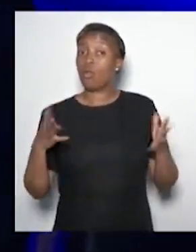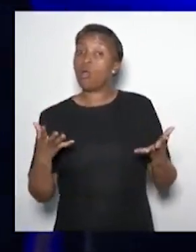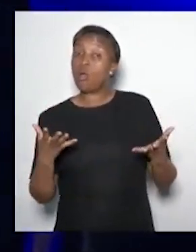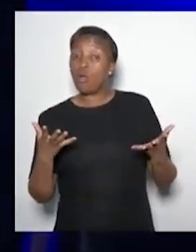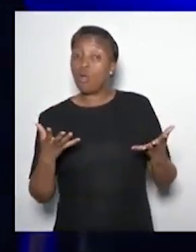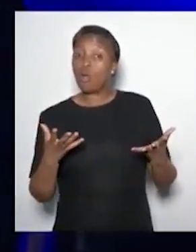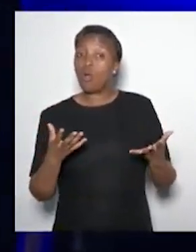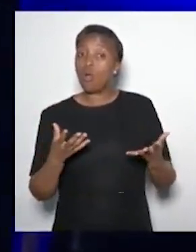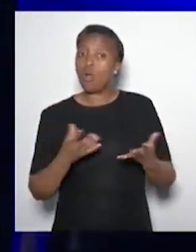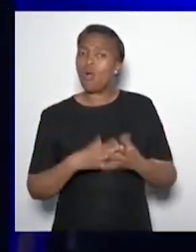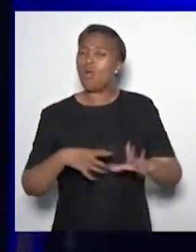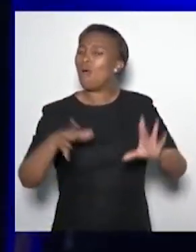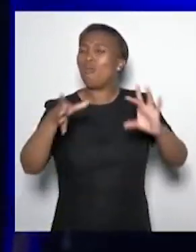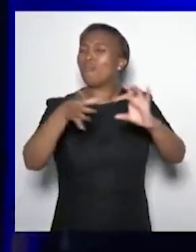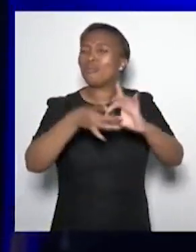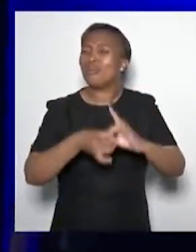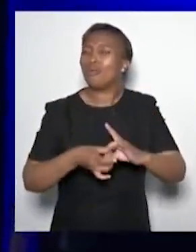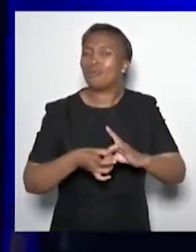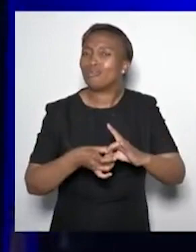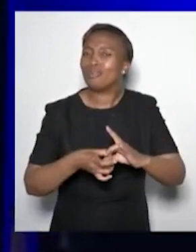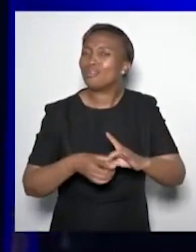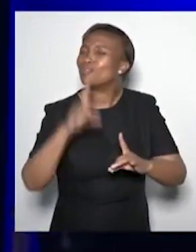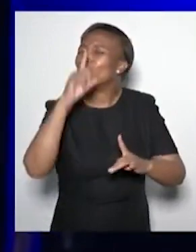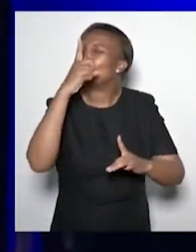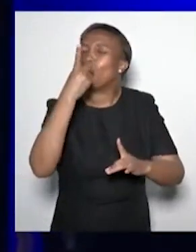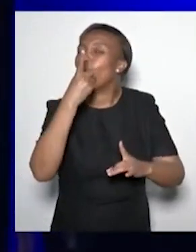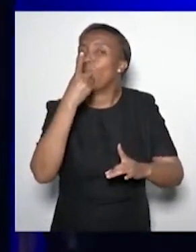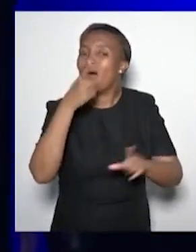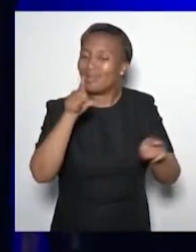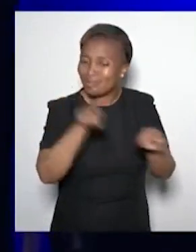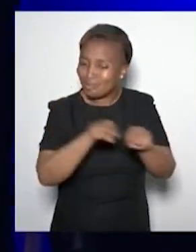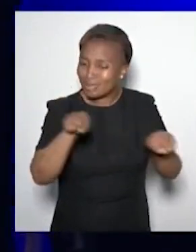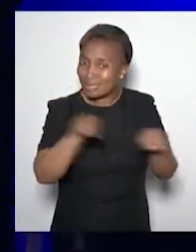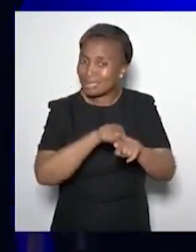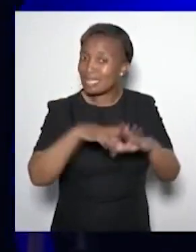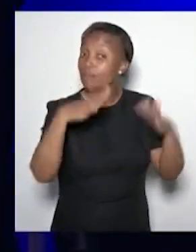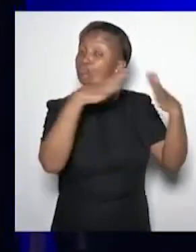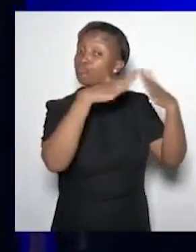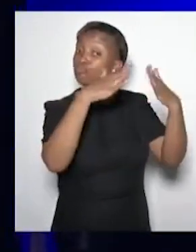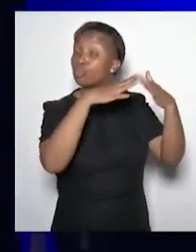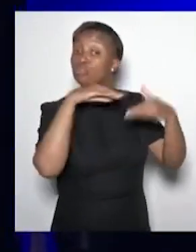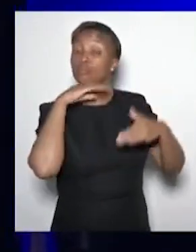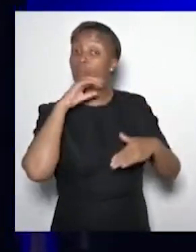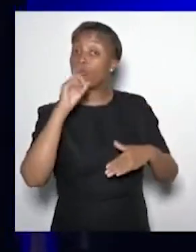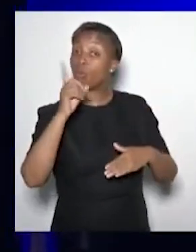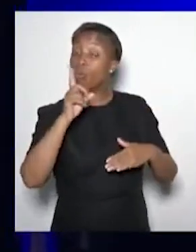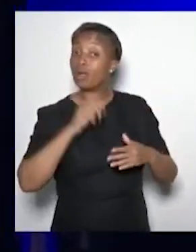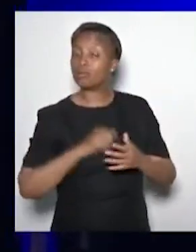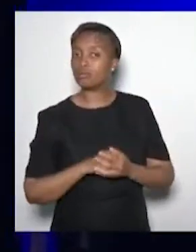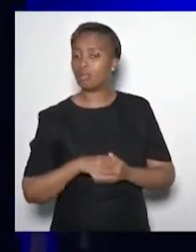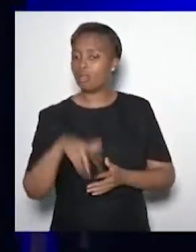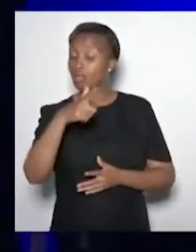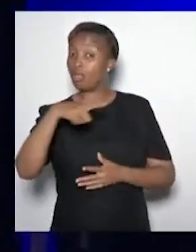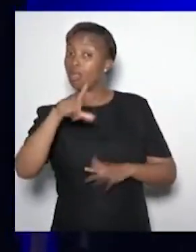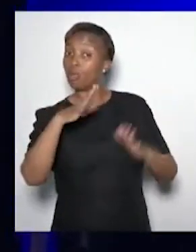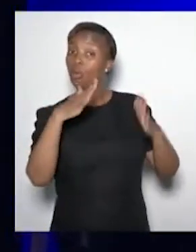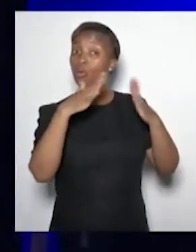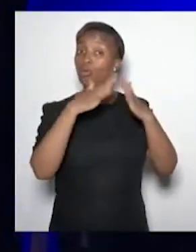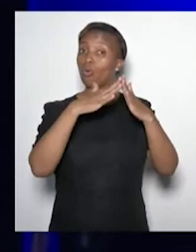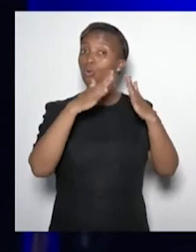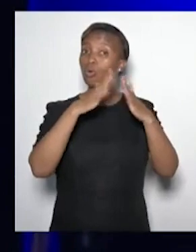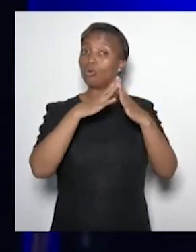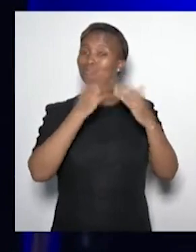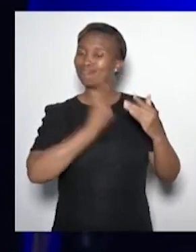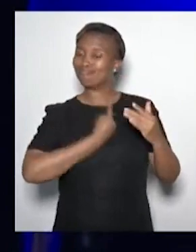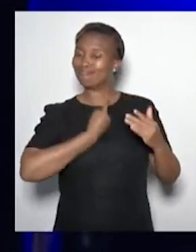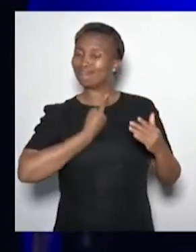autonomy or indigenousness of a local church, which means a local church that is